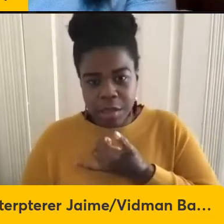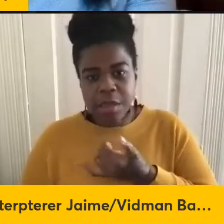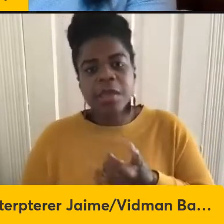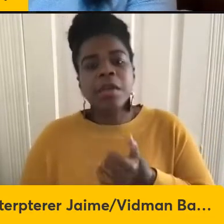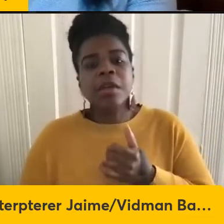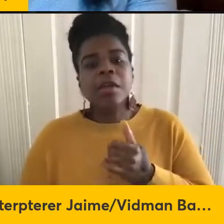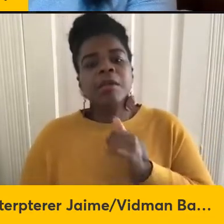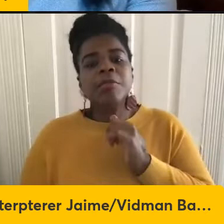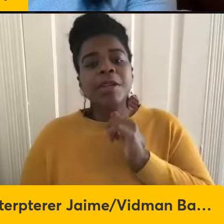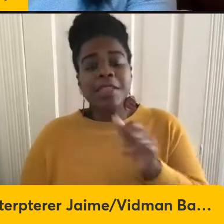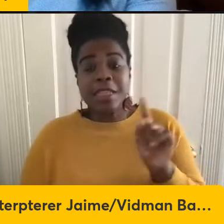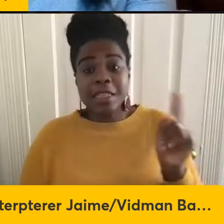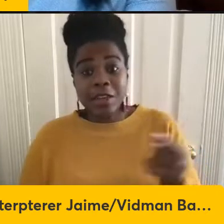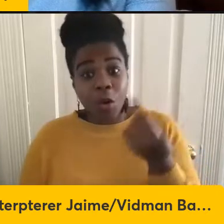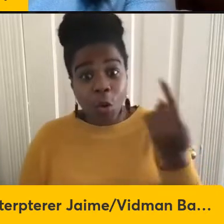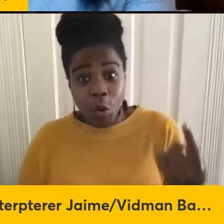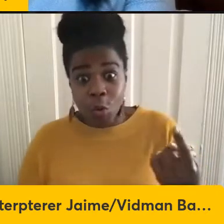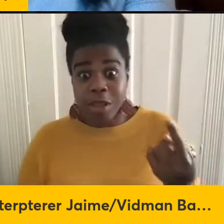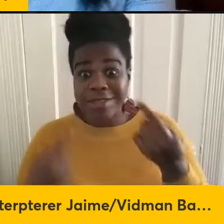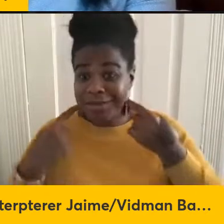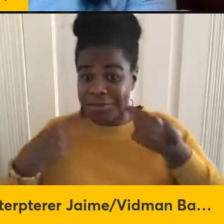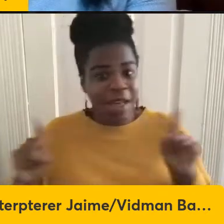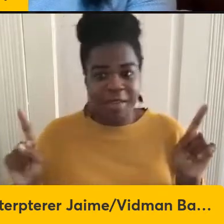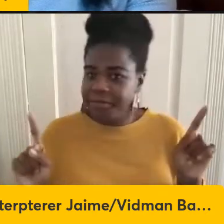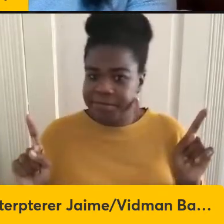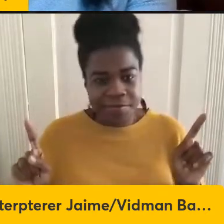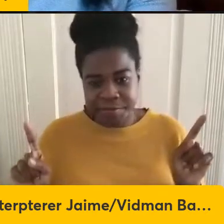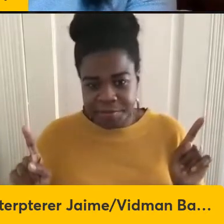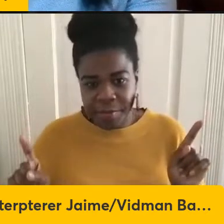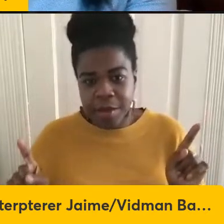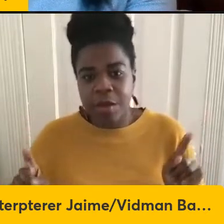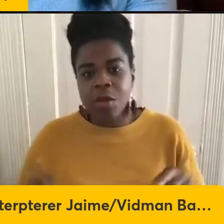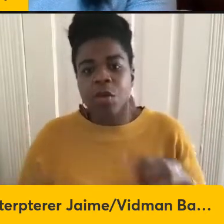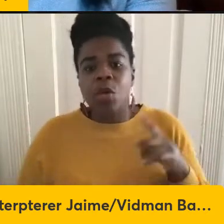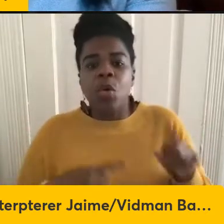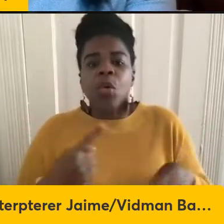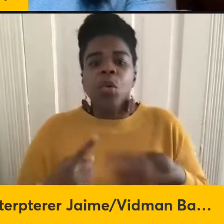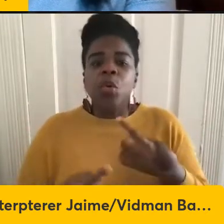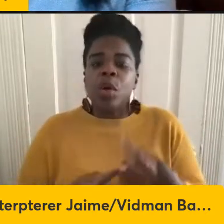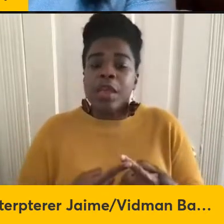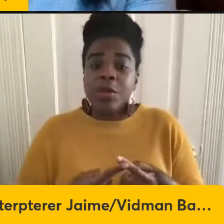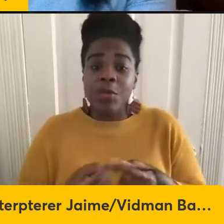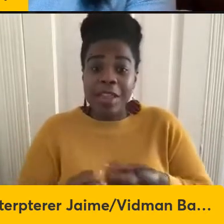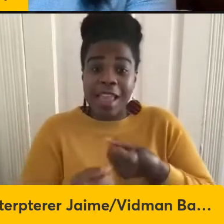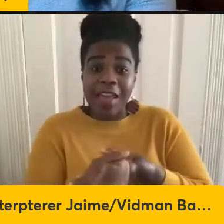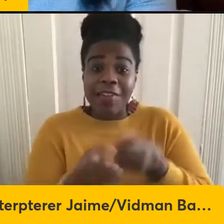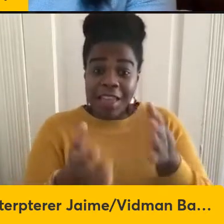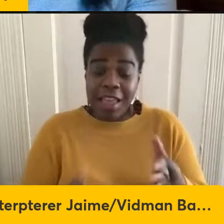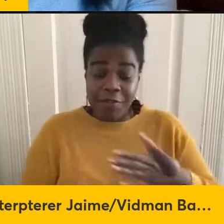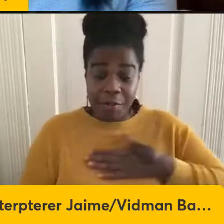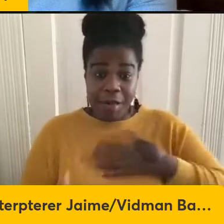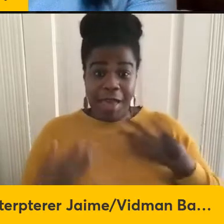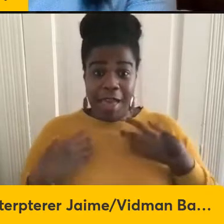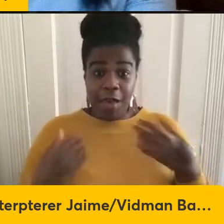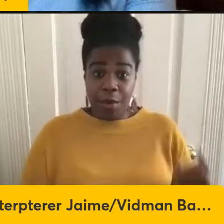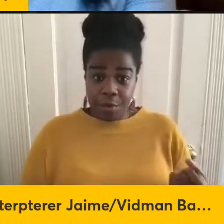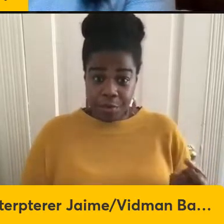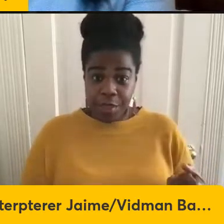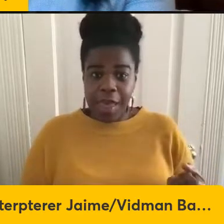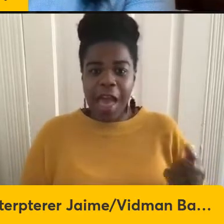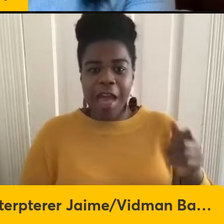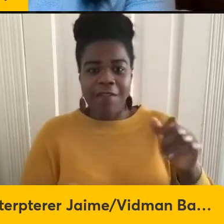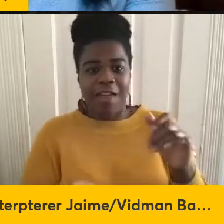always turn out well. Like when we advocate, like especially in my own health, I've dealt with medical